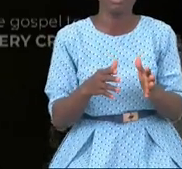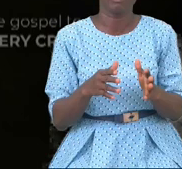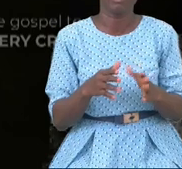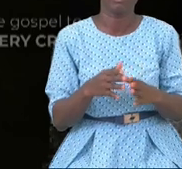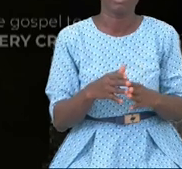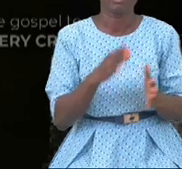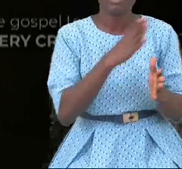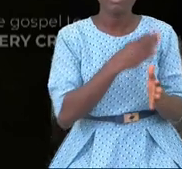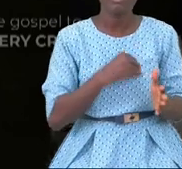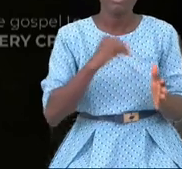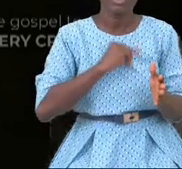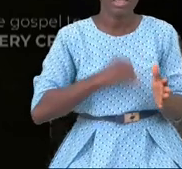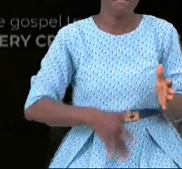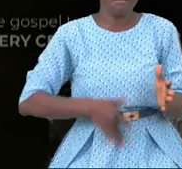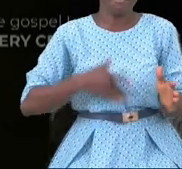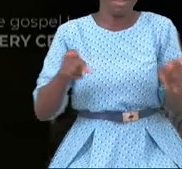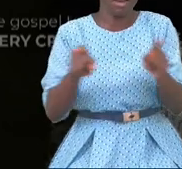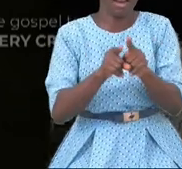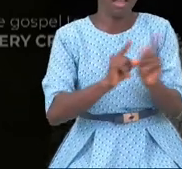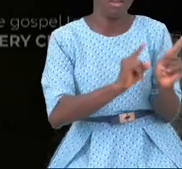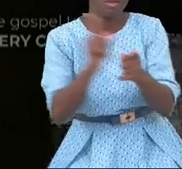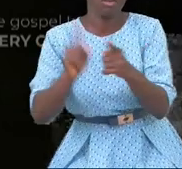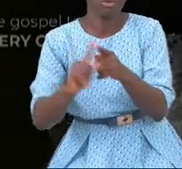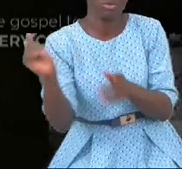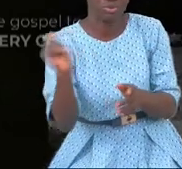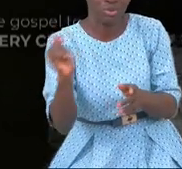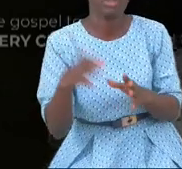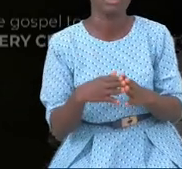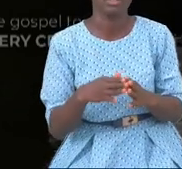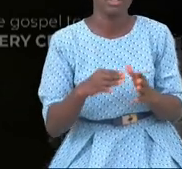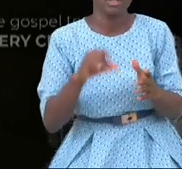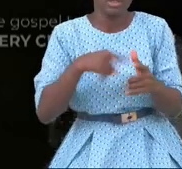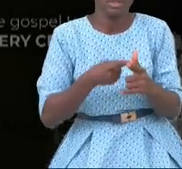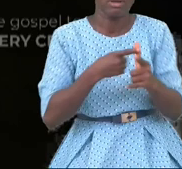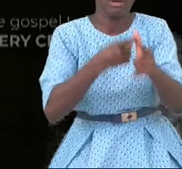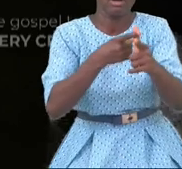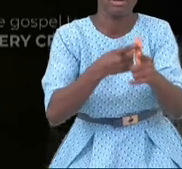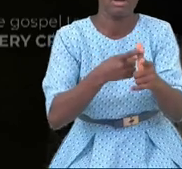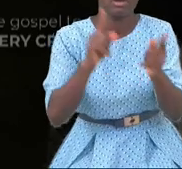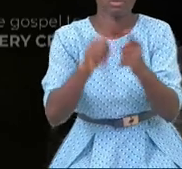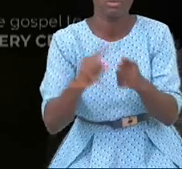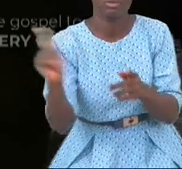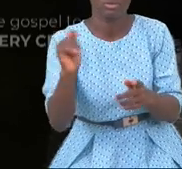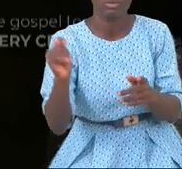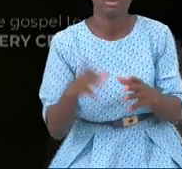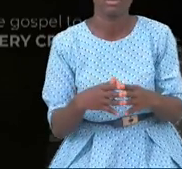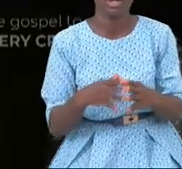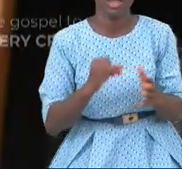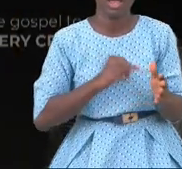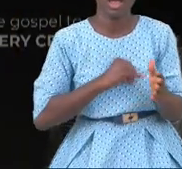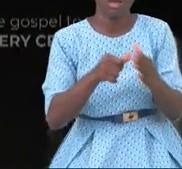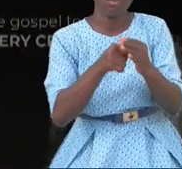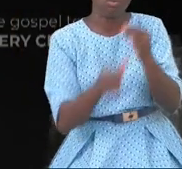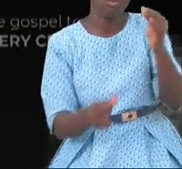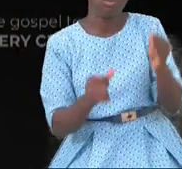shit out is thick blood. So since that day till now, the pie go away from me.